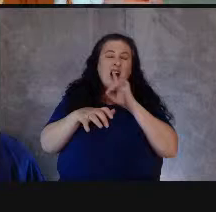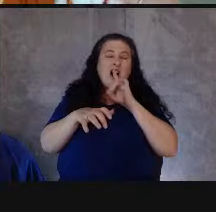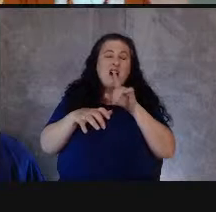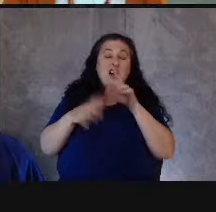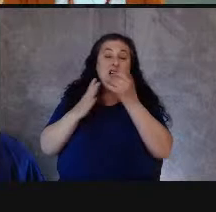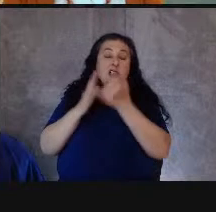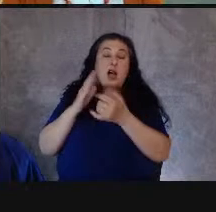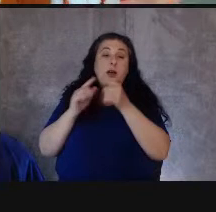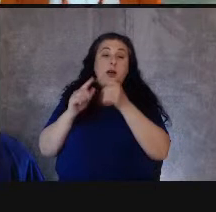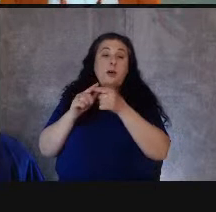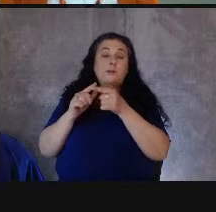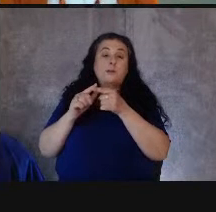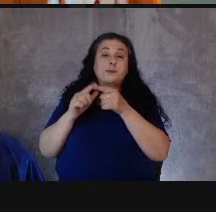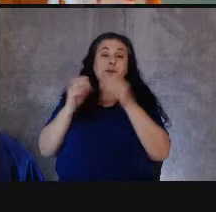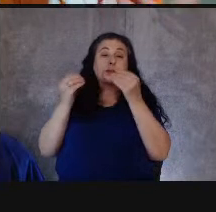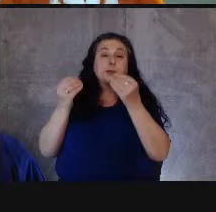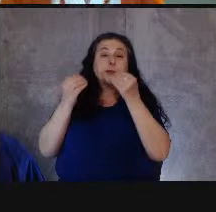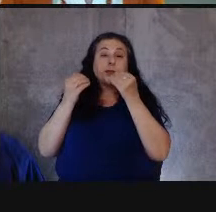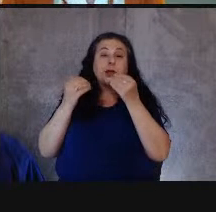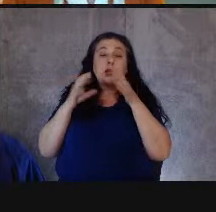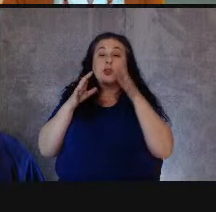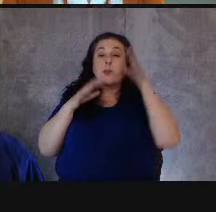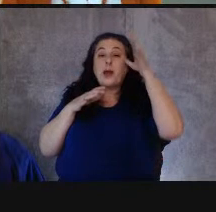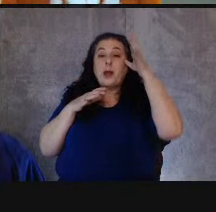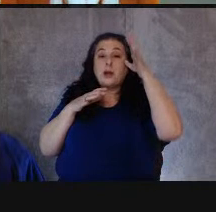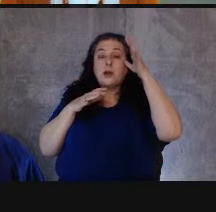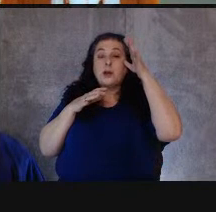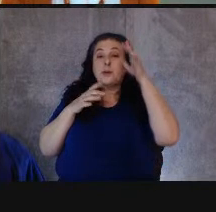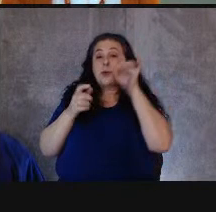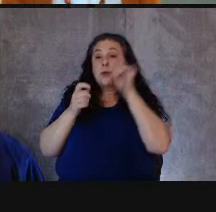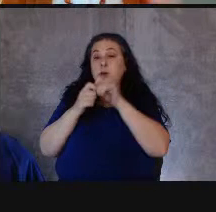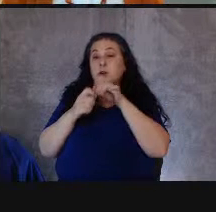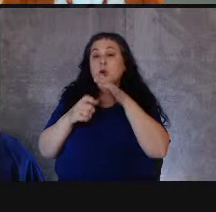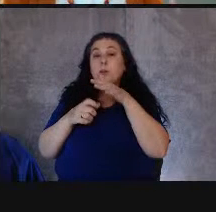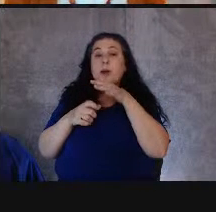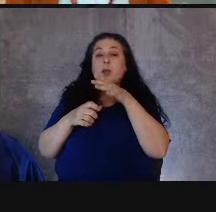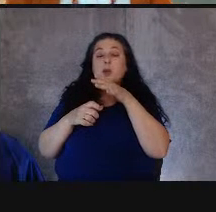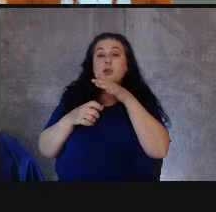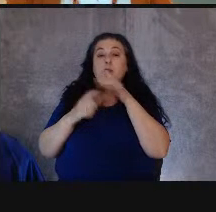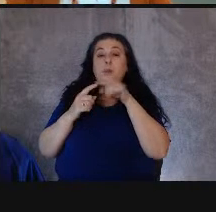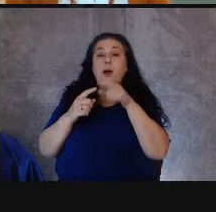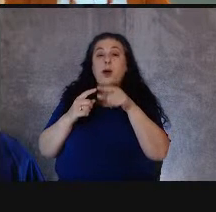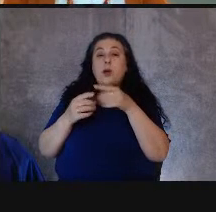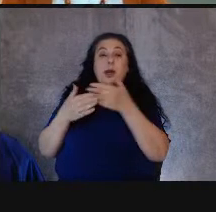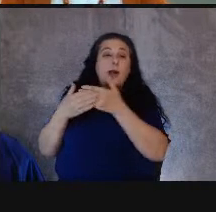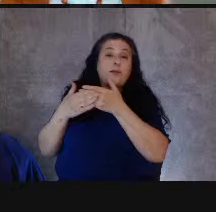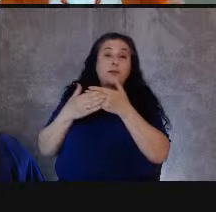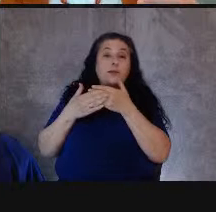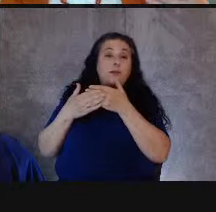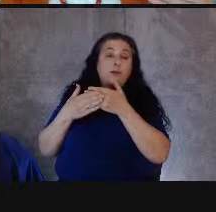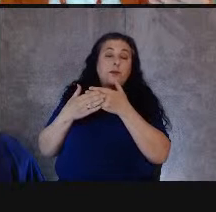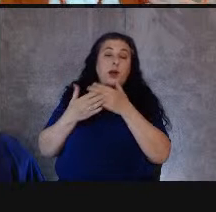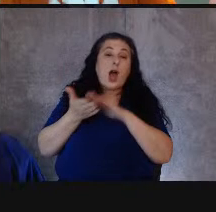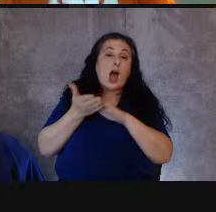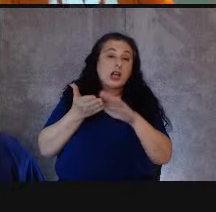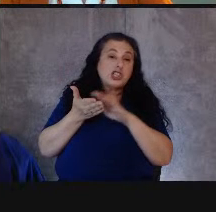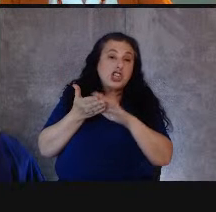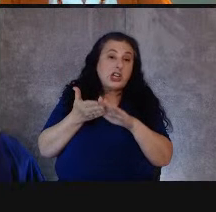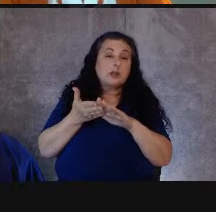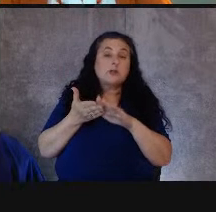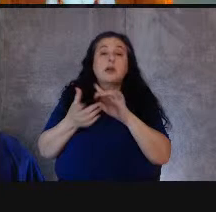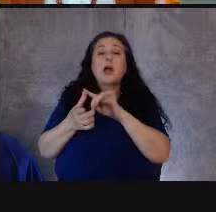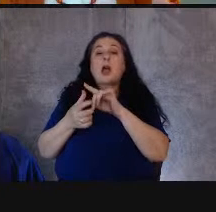designed to teach parents, particularly mothers, about infant hygiene